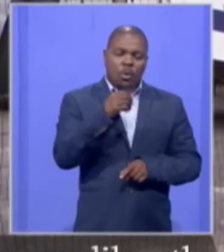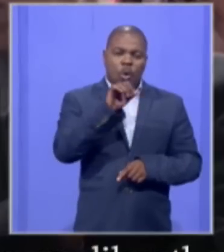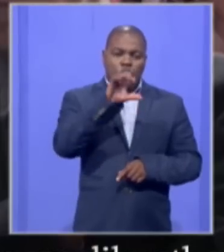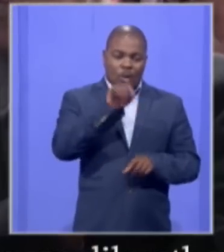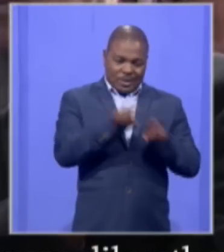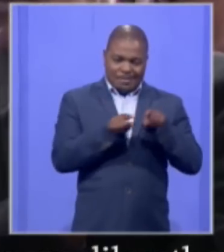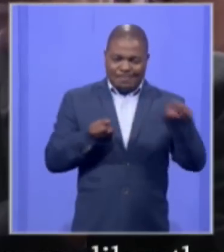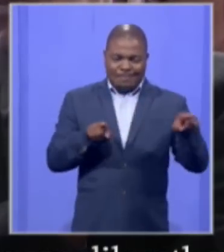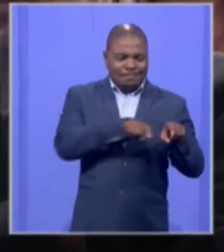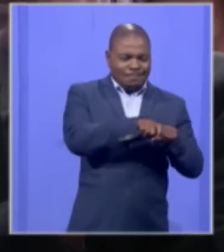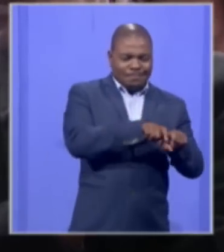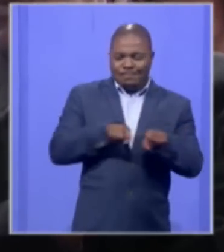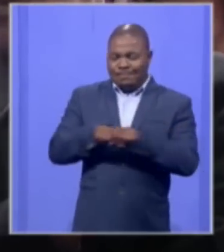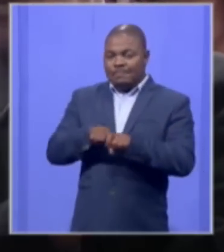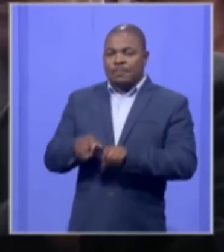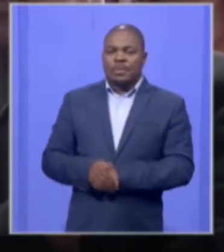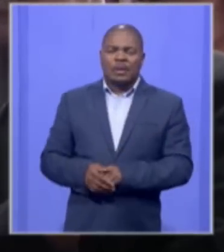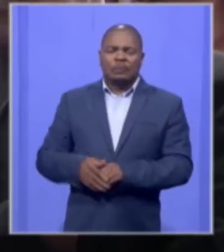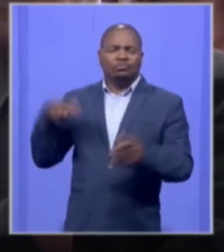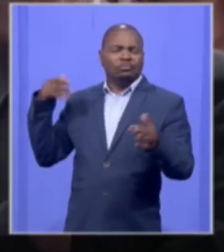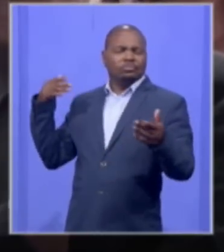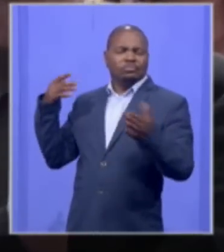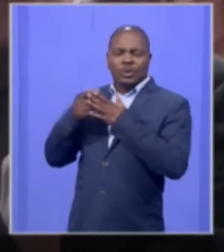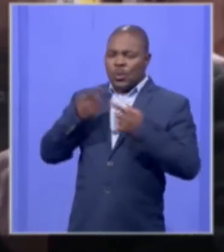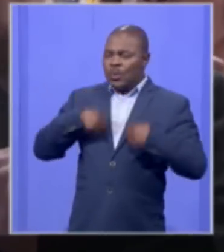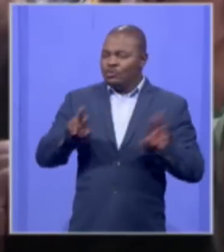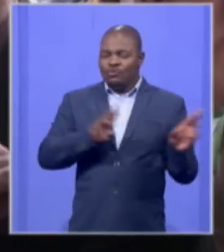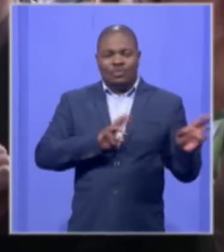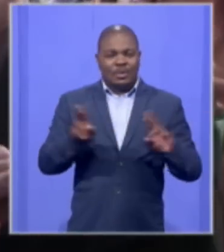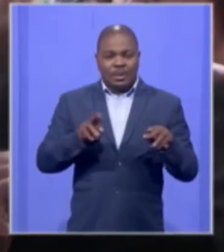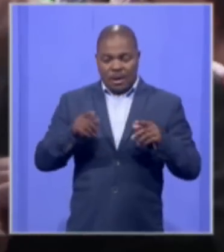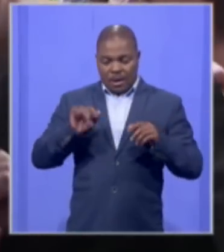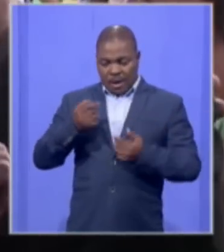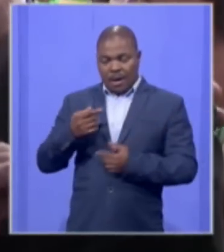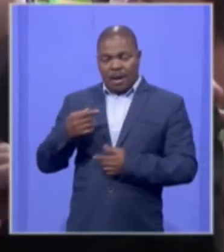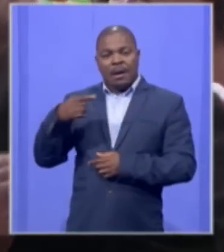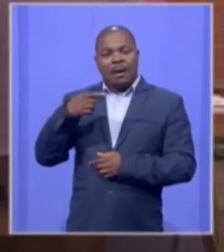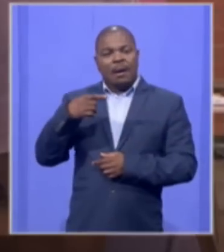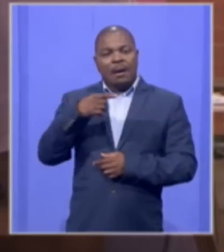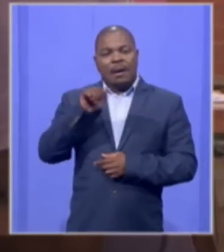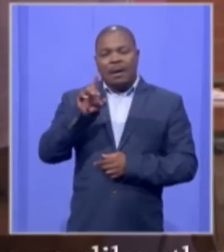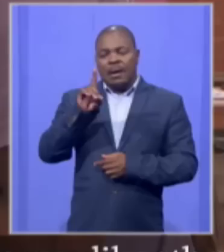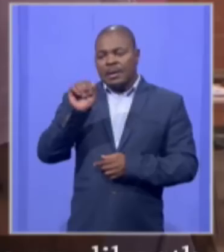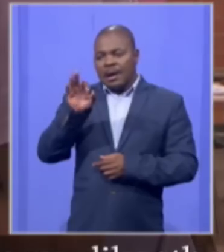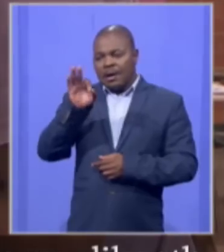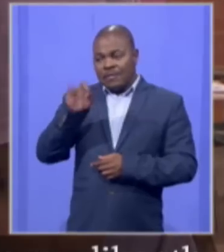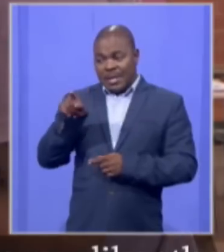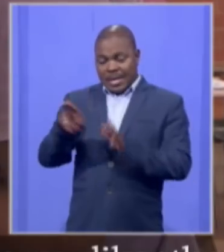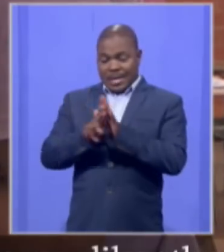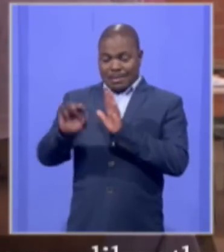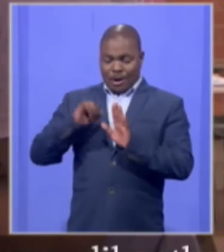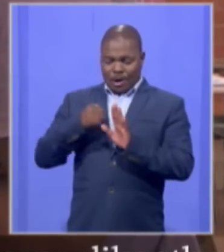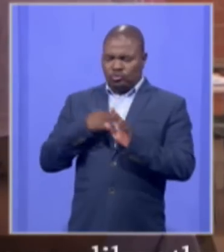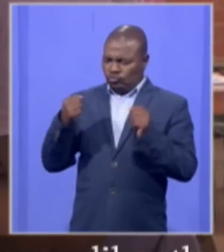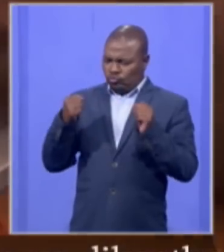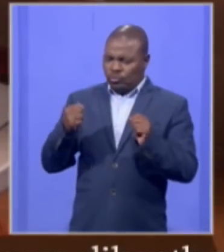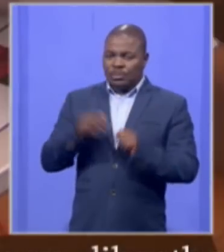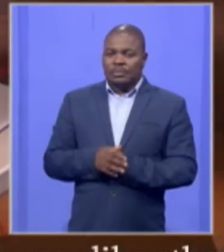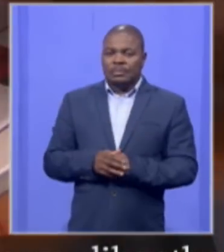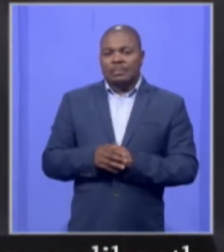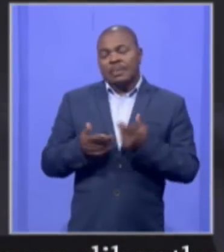far back, we were ready, and our candidate here, Gaddafi, is very strong. Ka go le lengwa ga swa ba le dipego tša